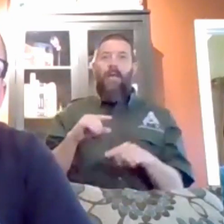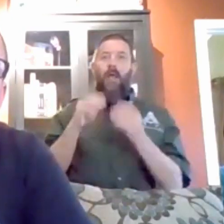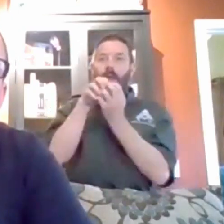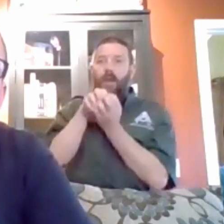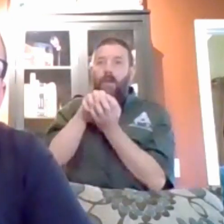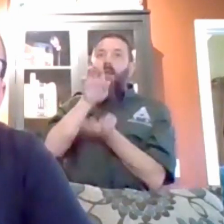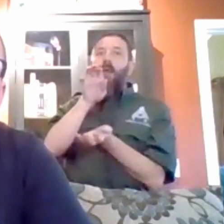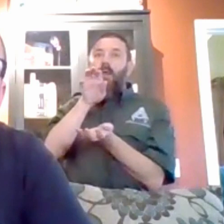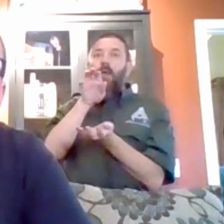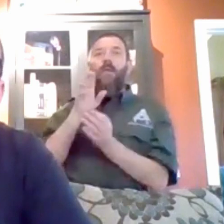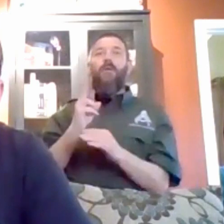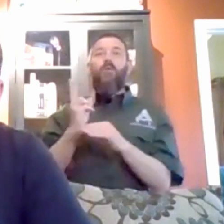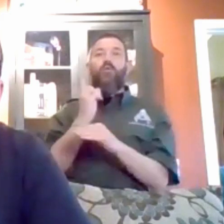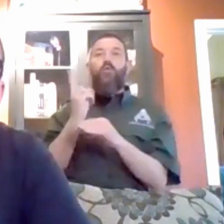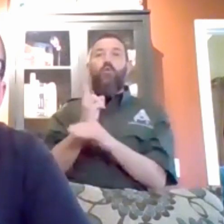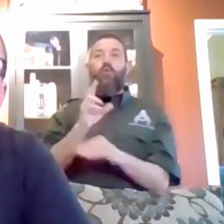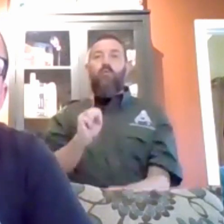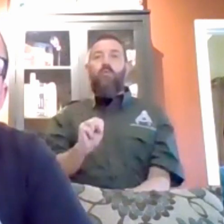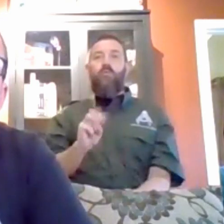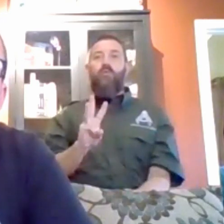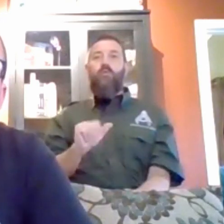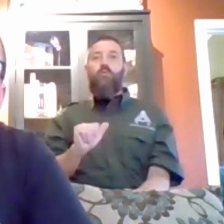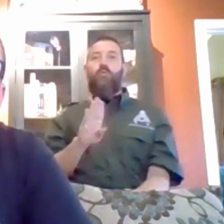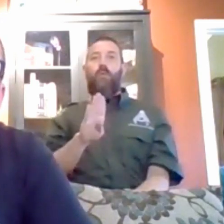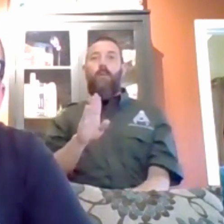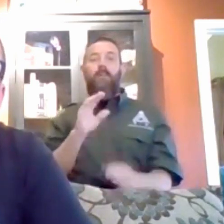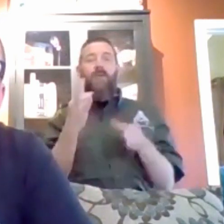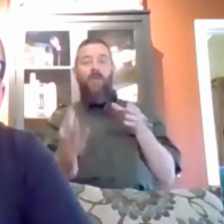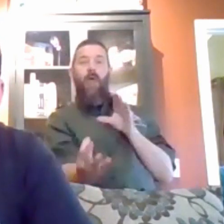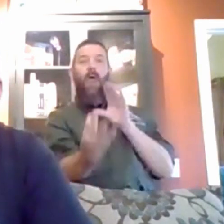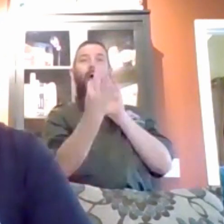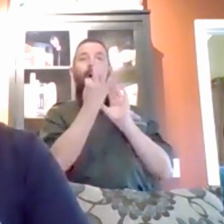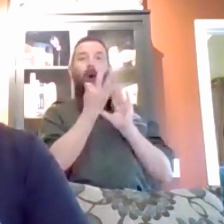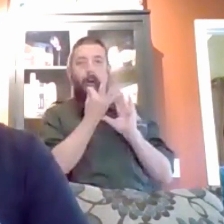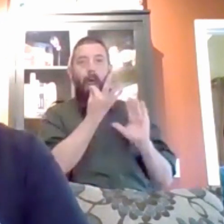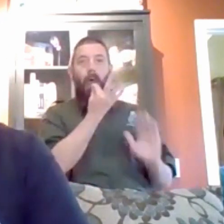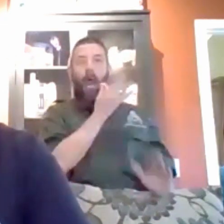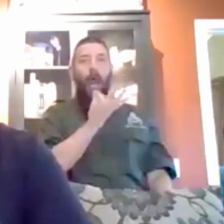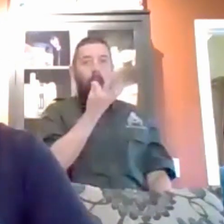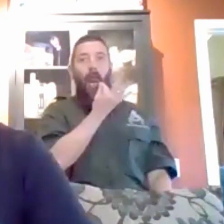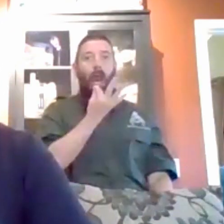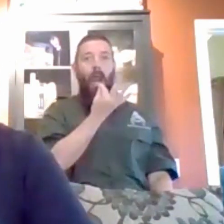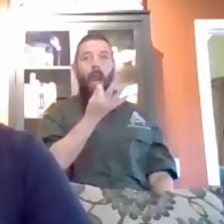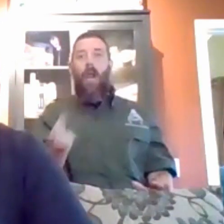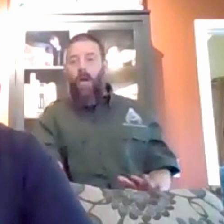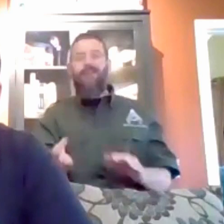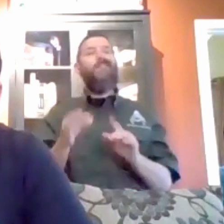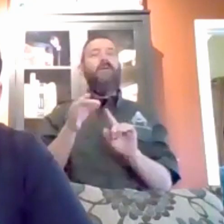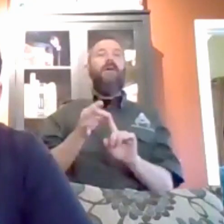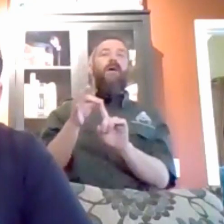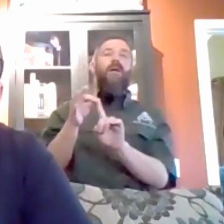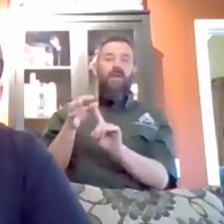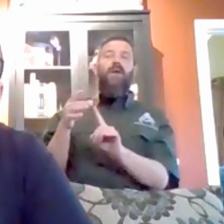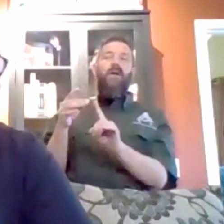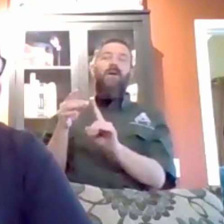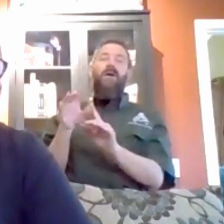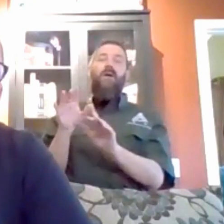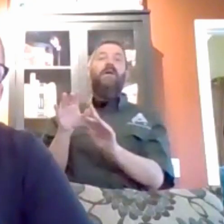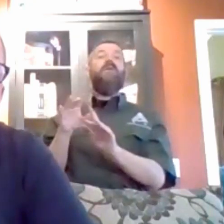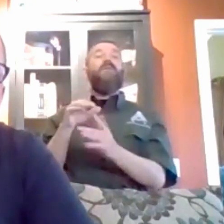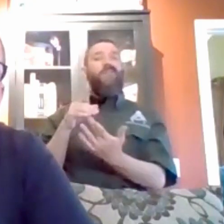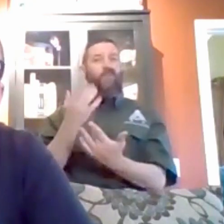them being knocked out. Sarge being one of them, Kona being another one. So we don't usually DNA test them unless they're going for their